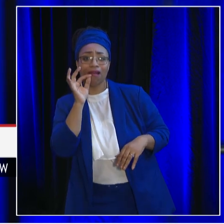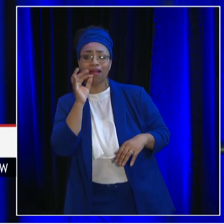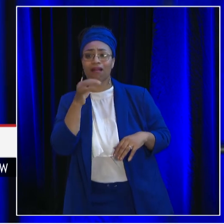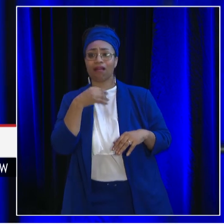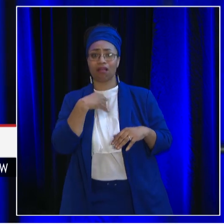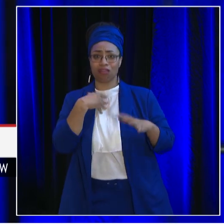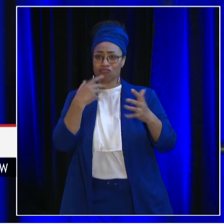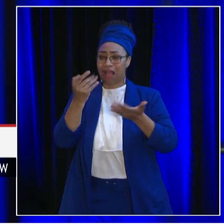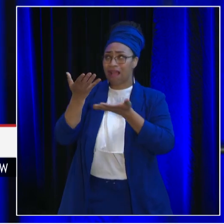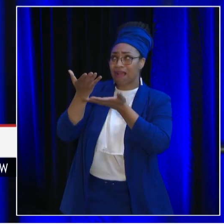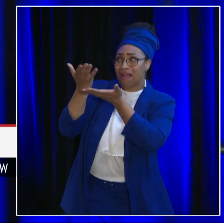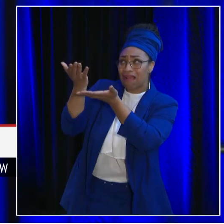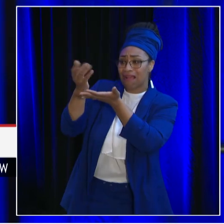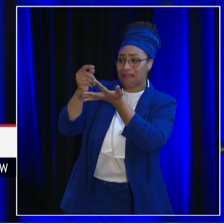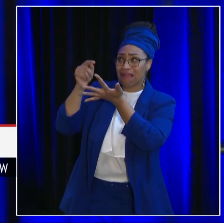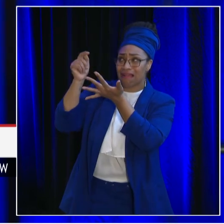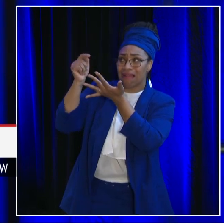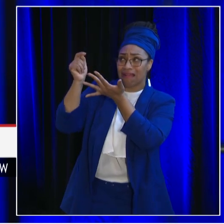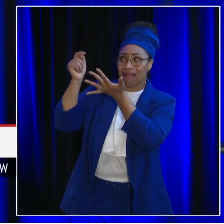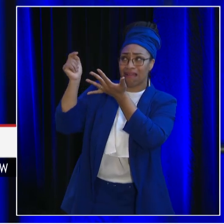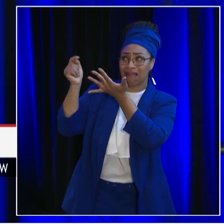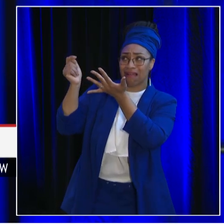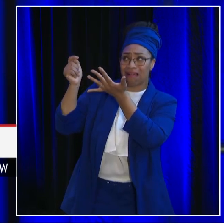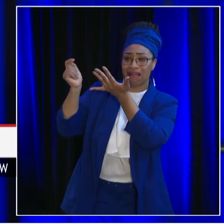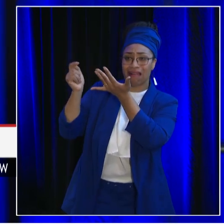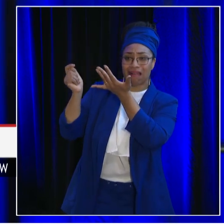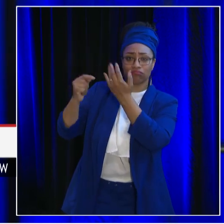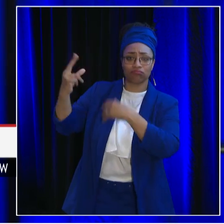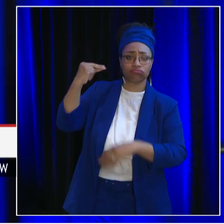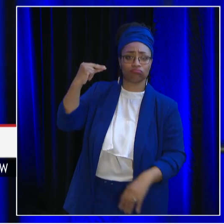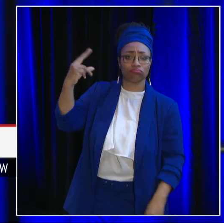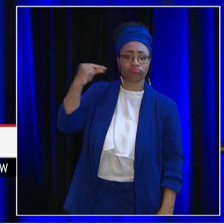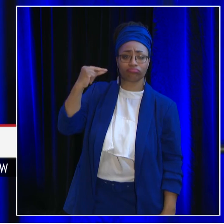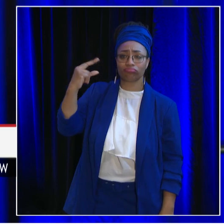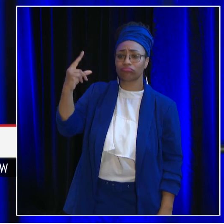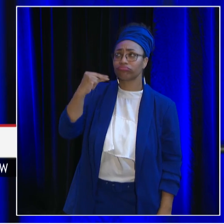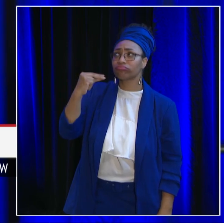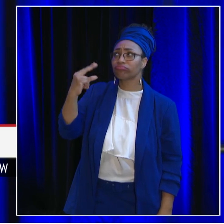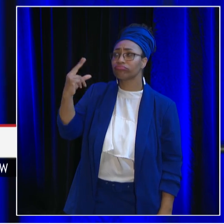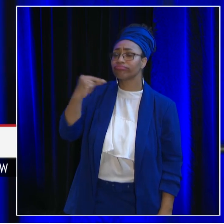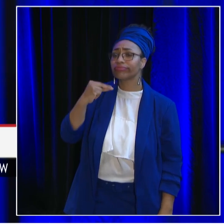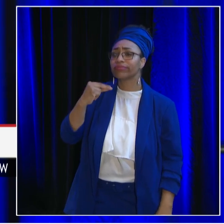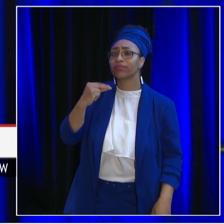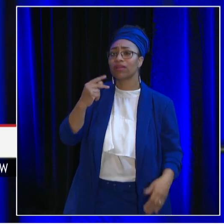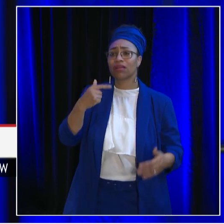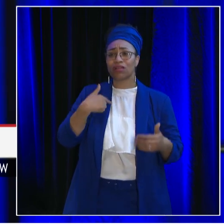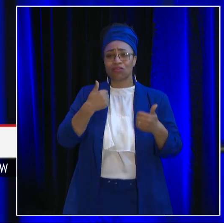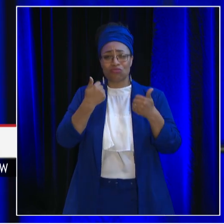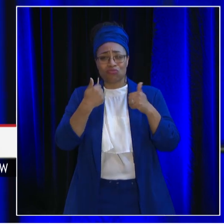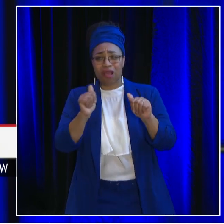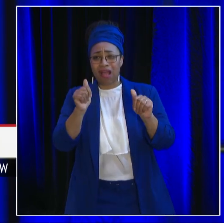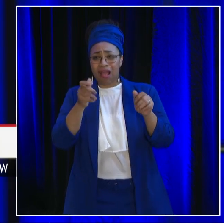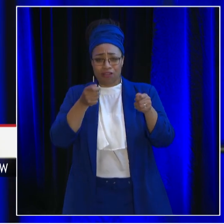recreational cannabis, which has been legal for almost a decade.